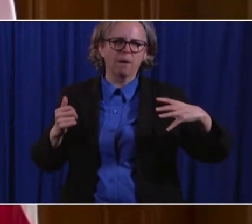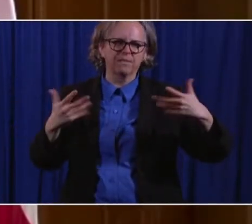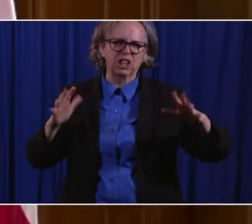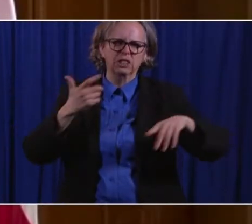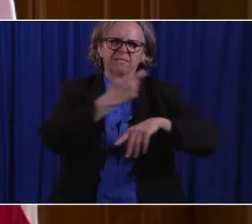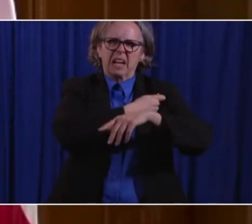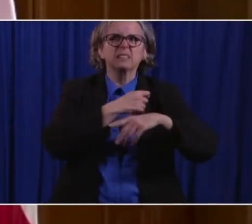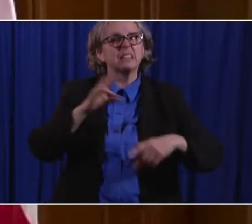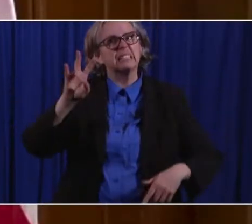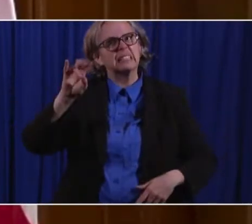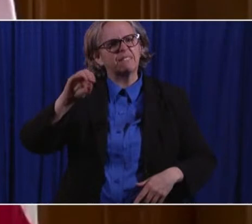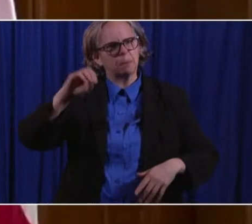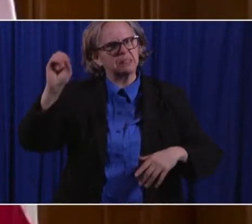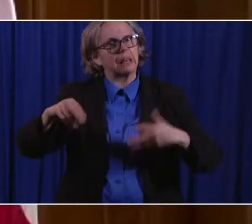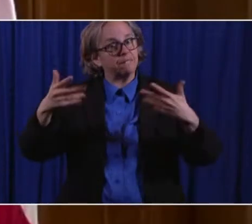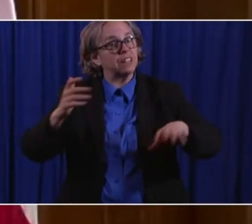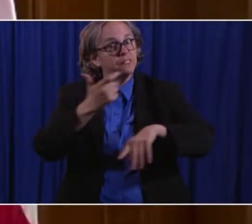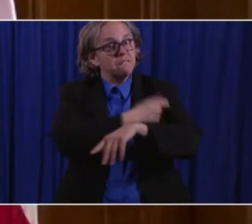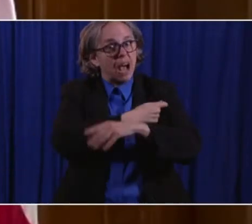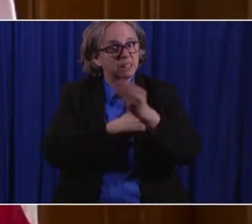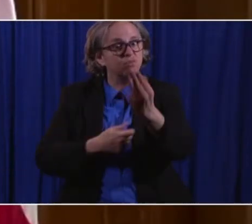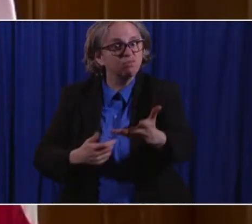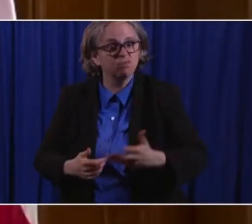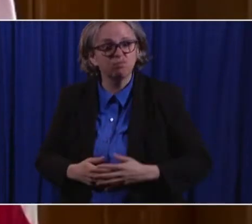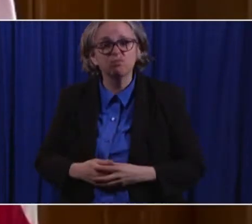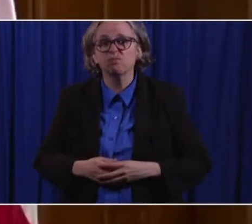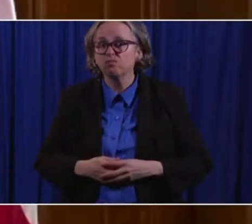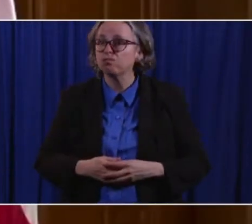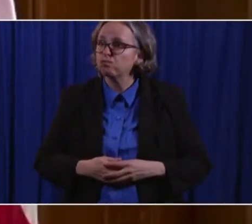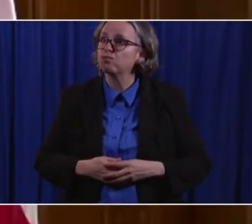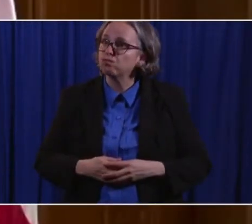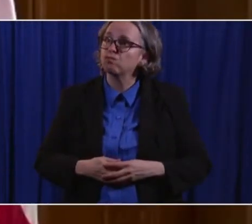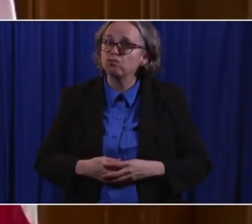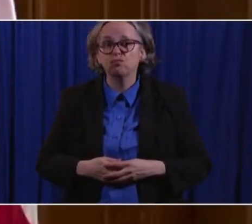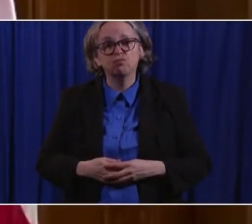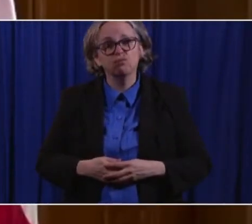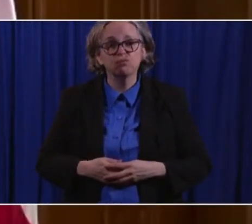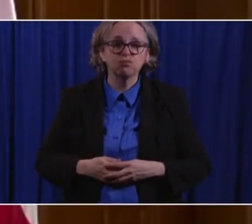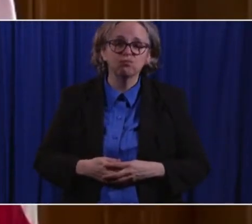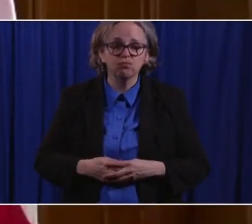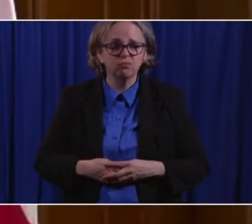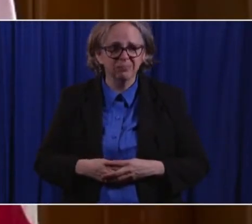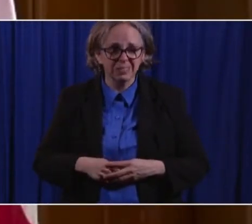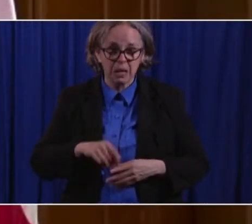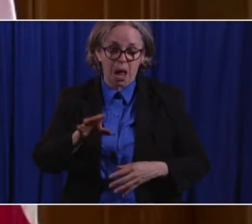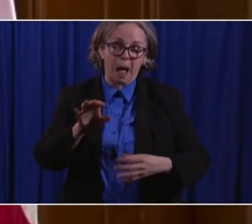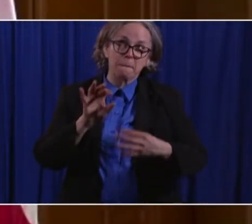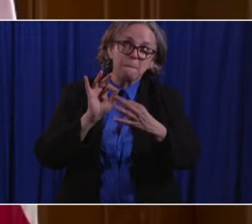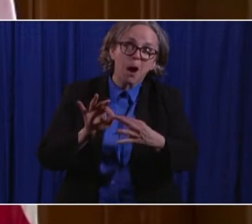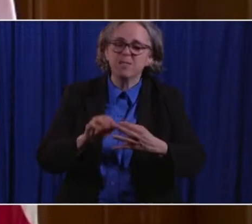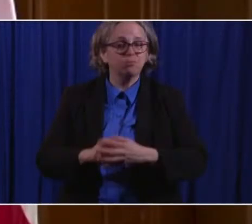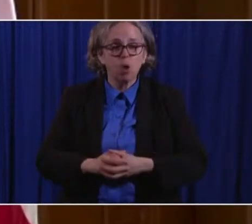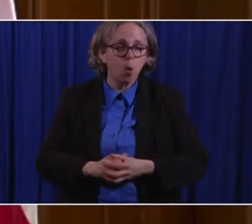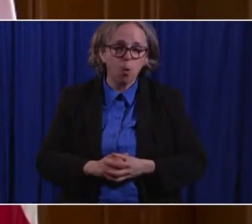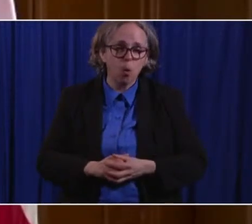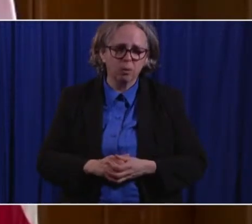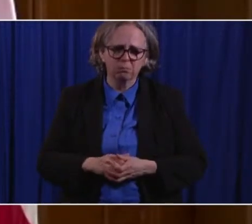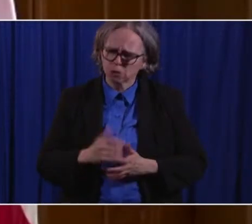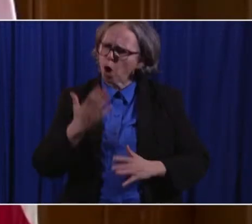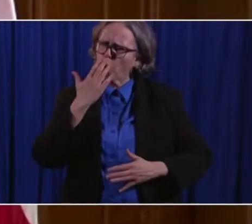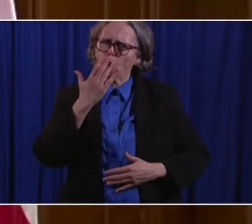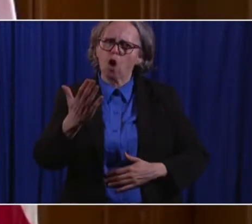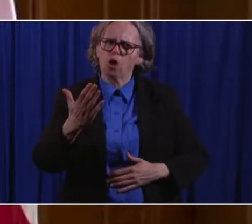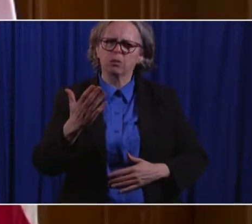70% of that whole group. But that's not where we want to be. We want to continue to go